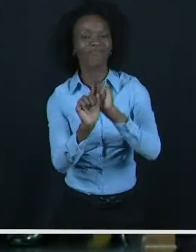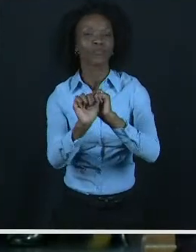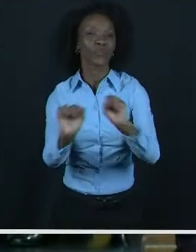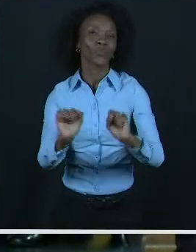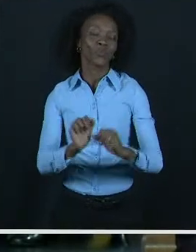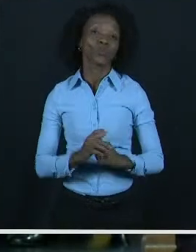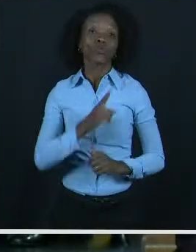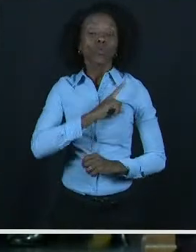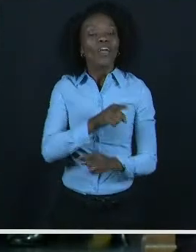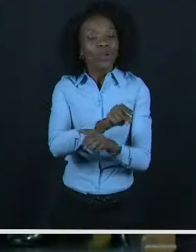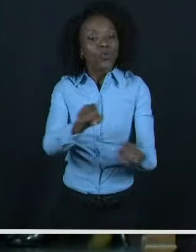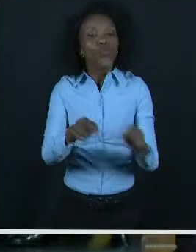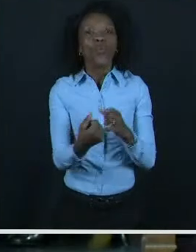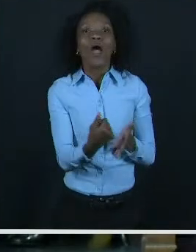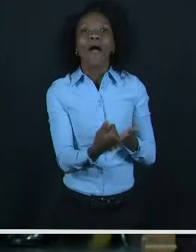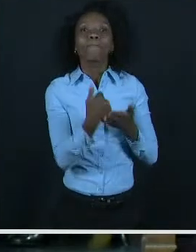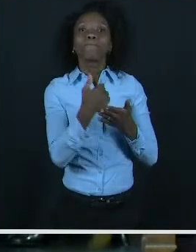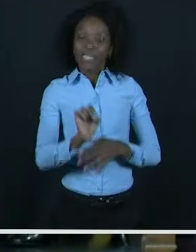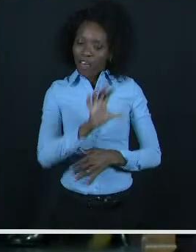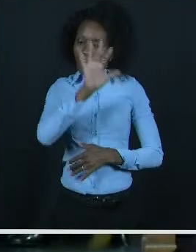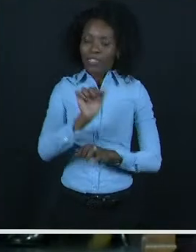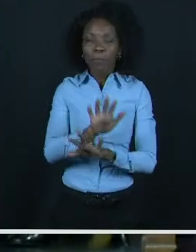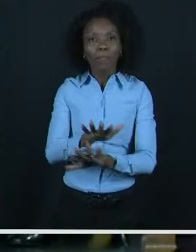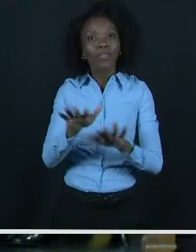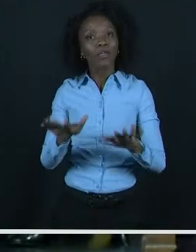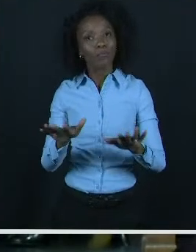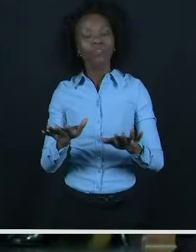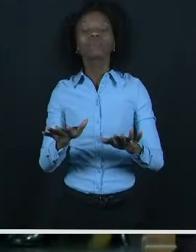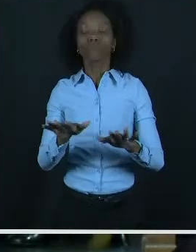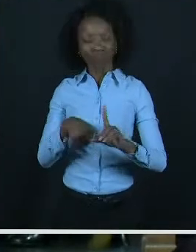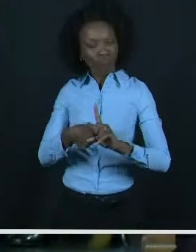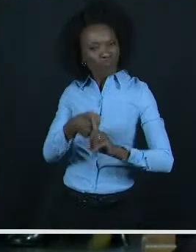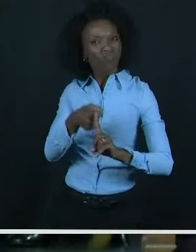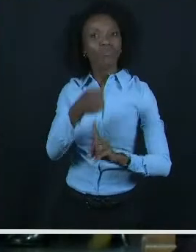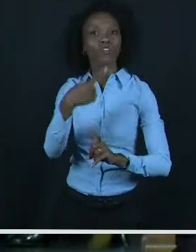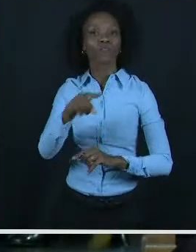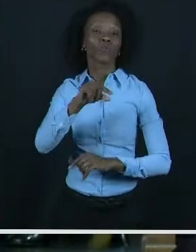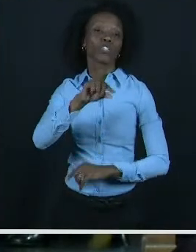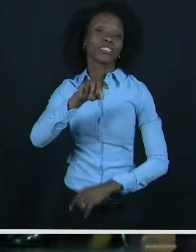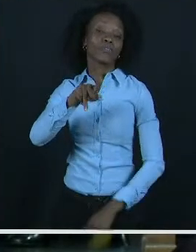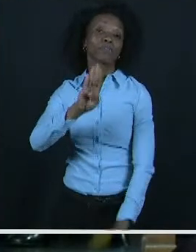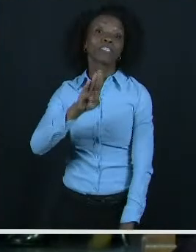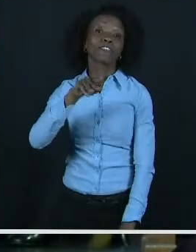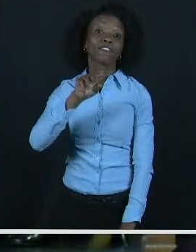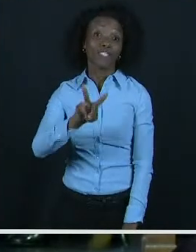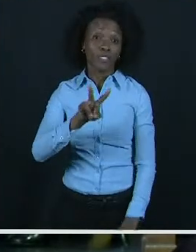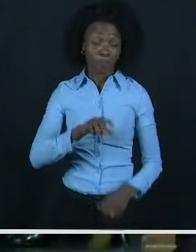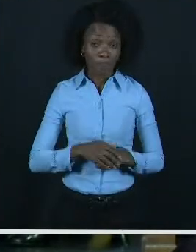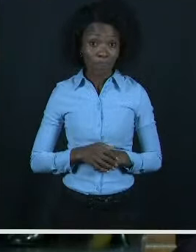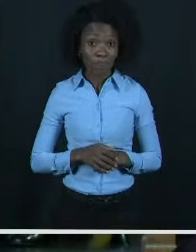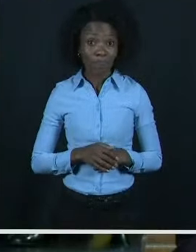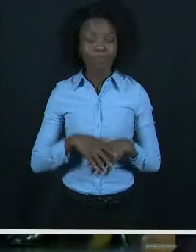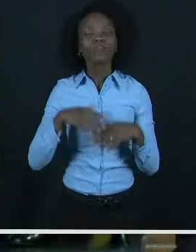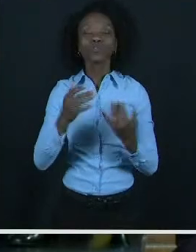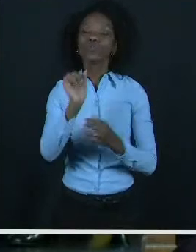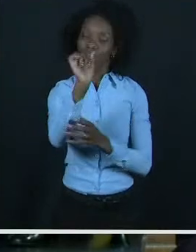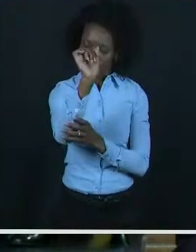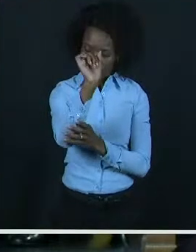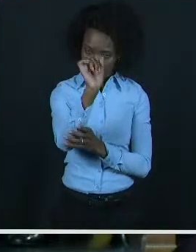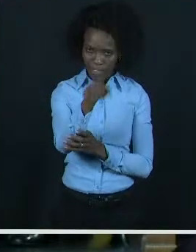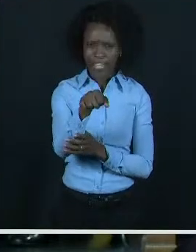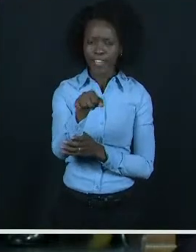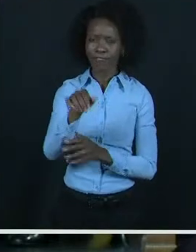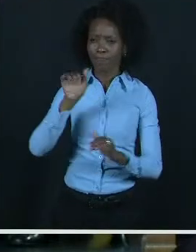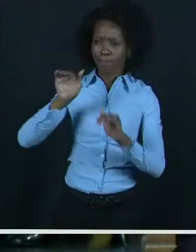because you are helping South Africans that we should fight against gender-based violence. So I do call on the